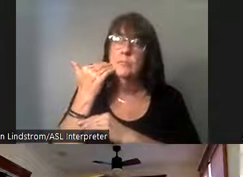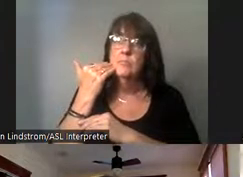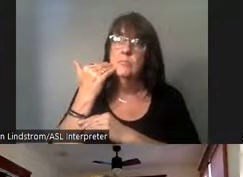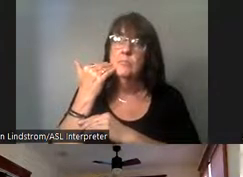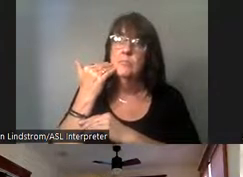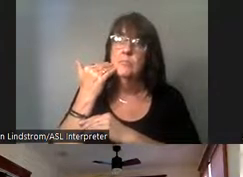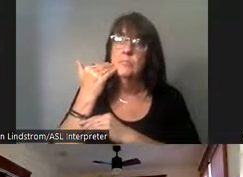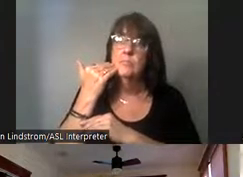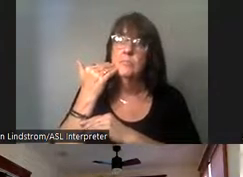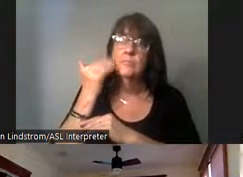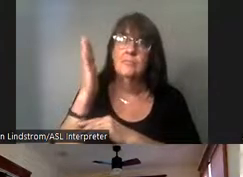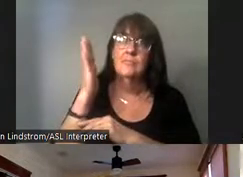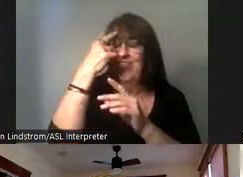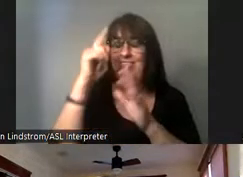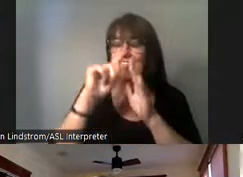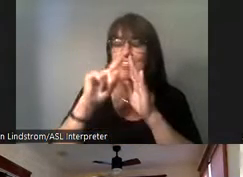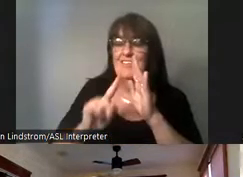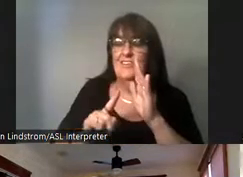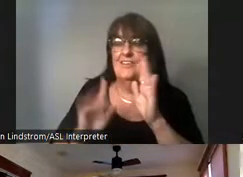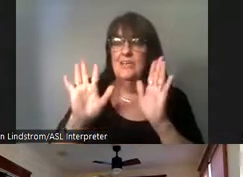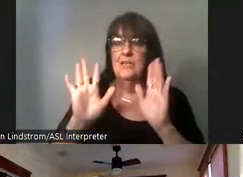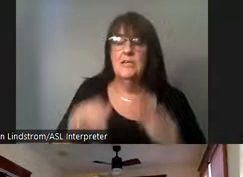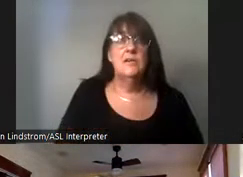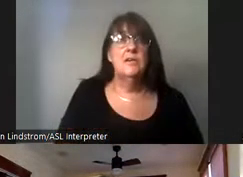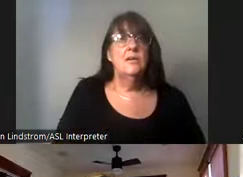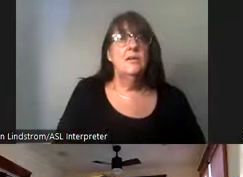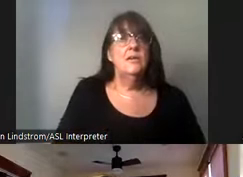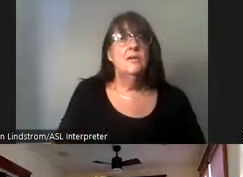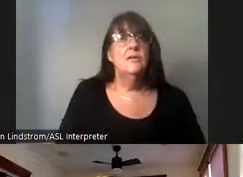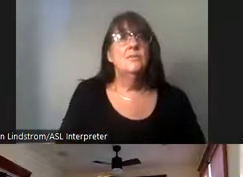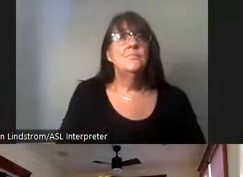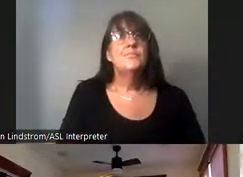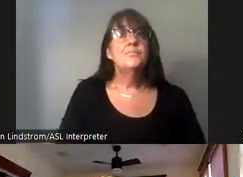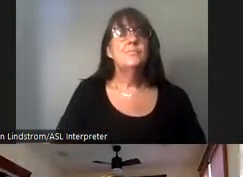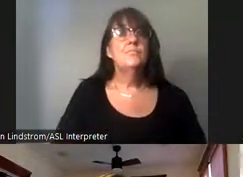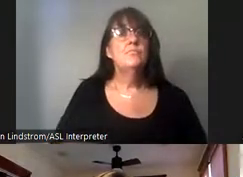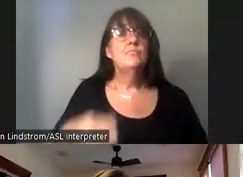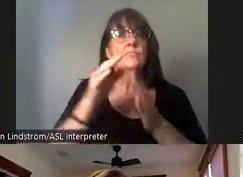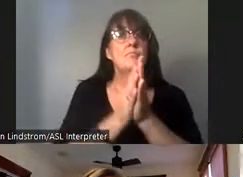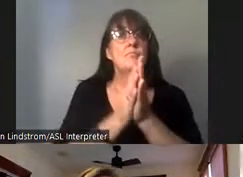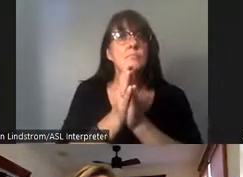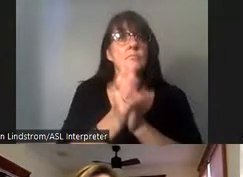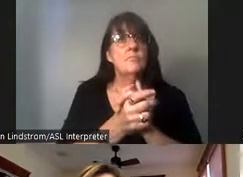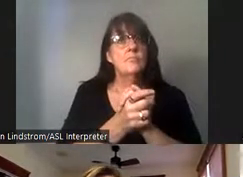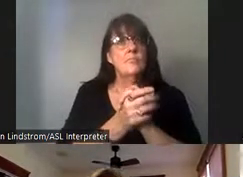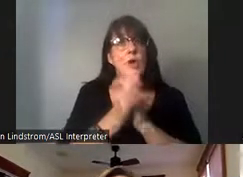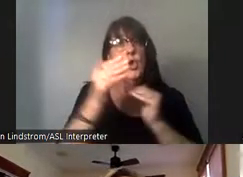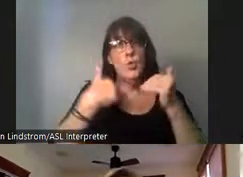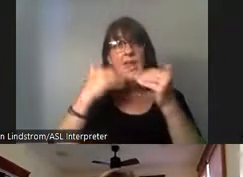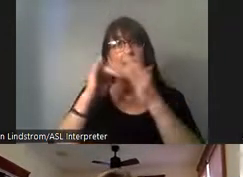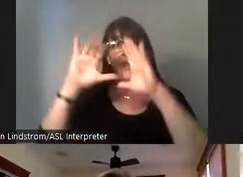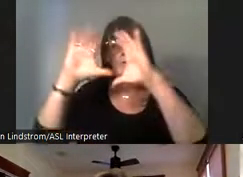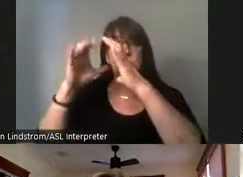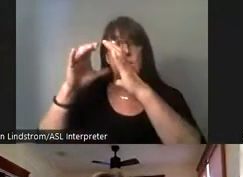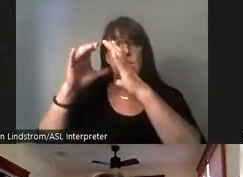I totally lost my thought here. But anyway, it was, We do have that course. The second, your